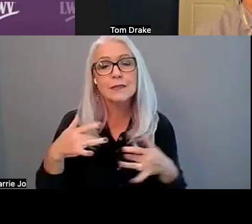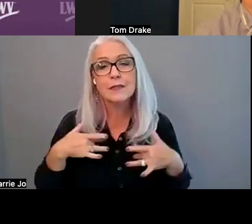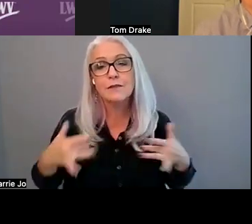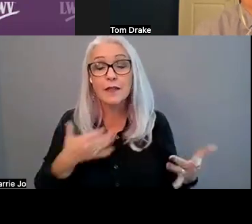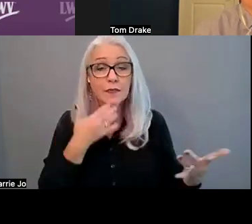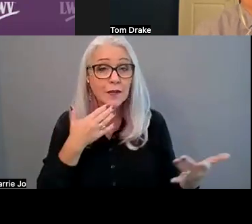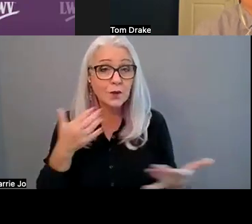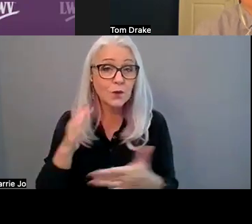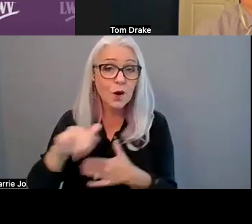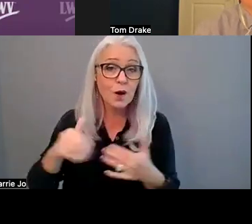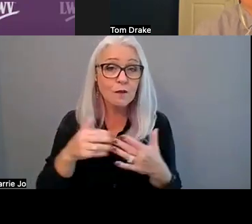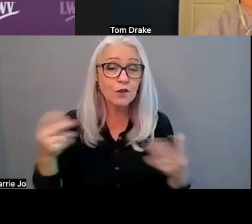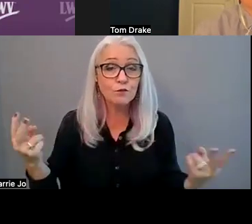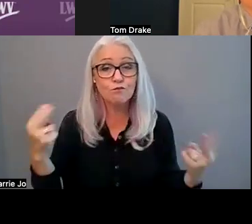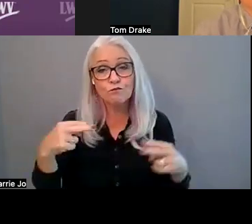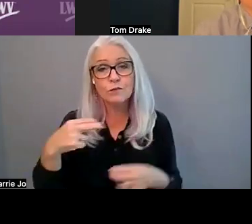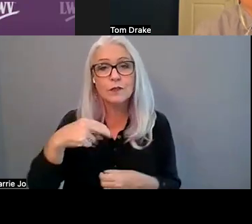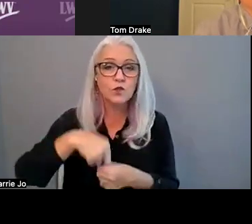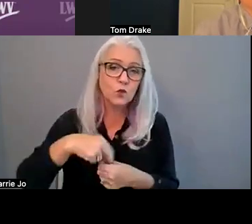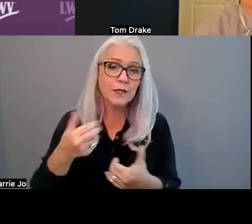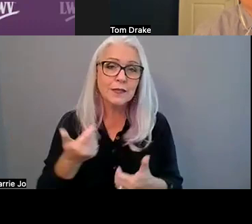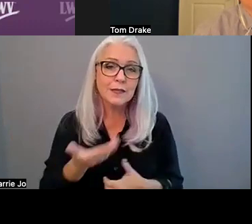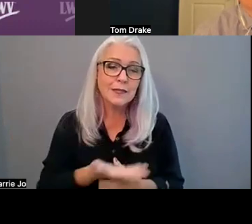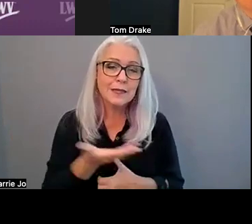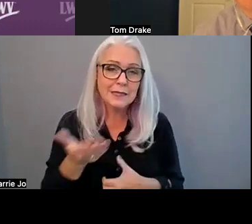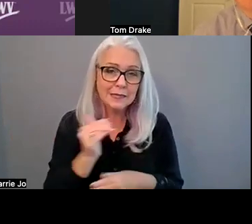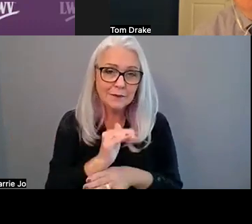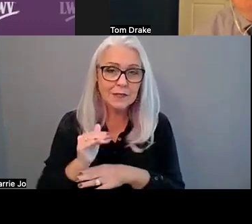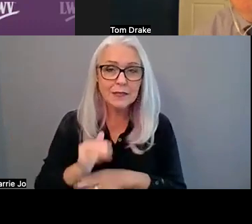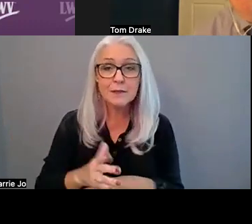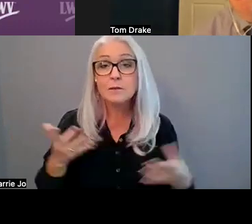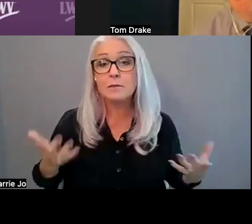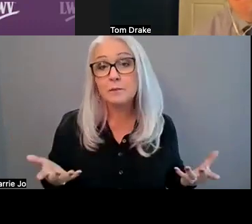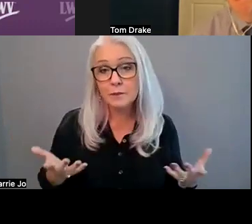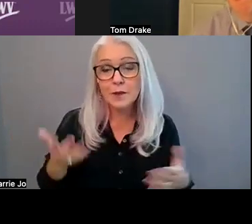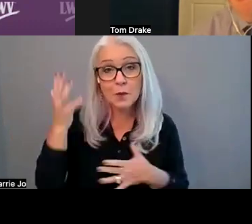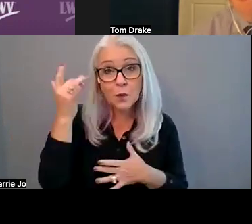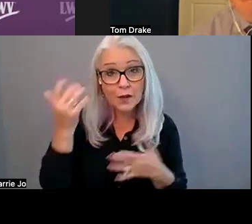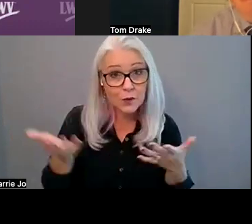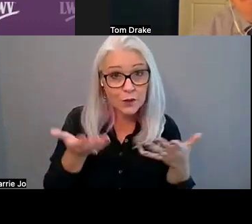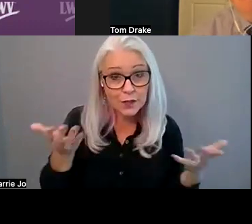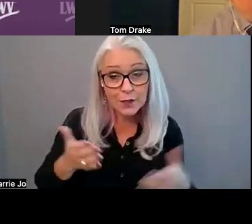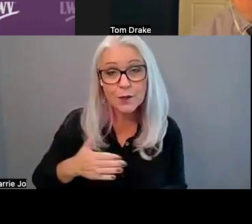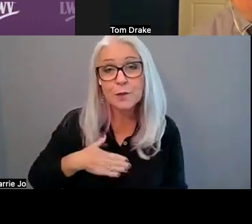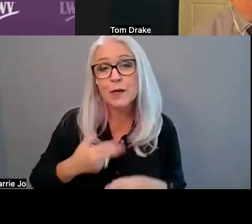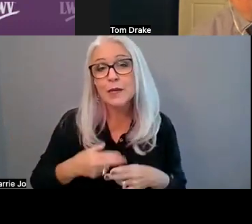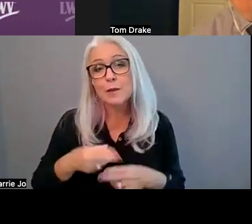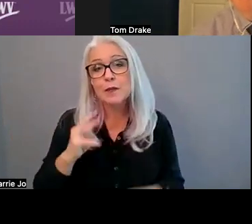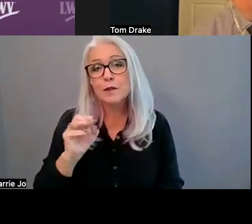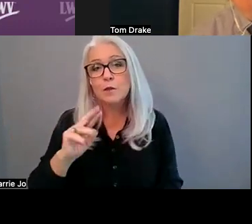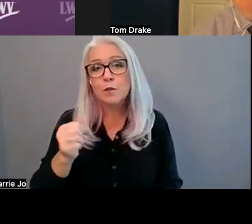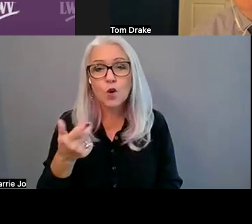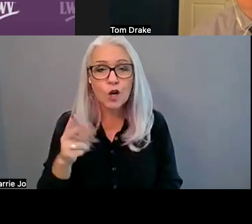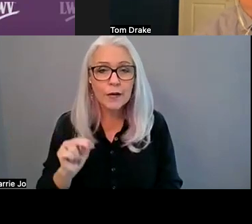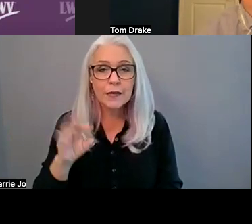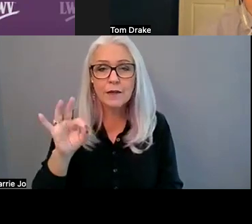in, for spending your valuable time with us this evening. In case you're wondering why you're here, I'm Morgan Fleisig, and I'm running to be your next mayor